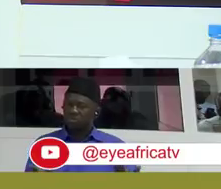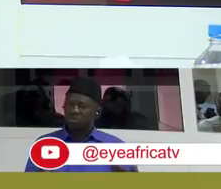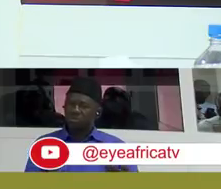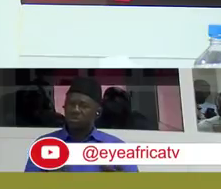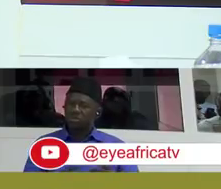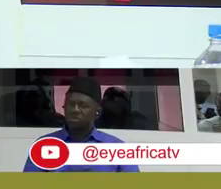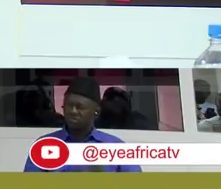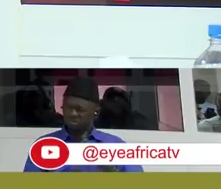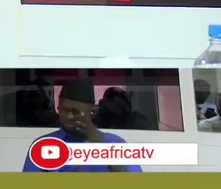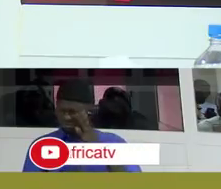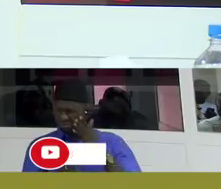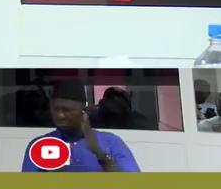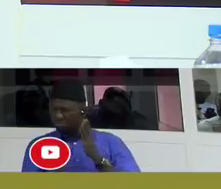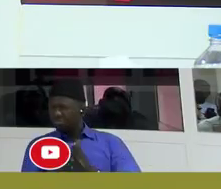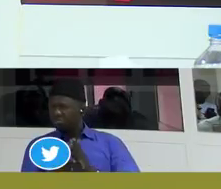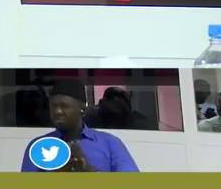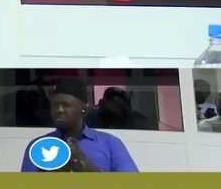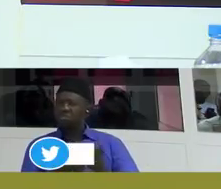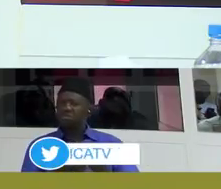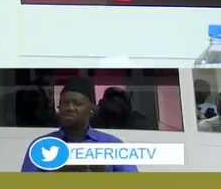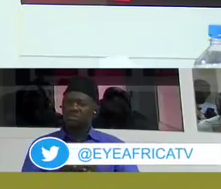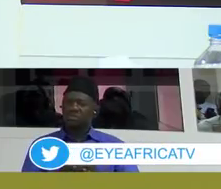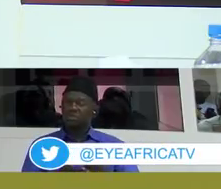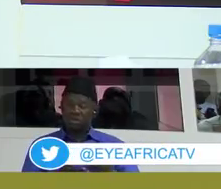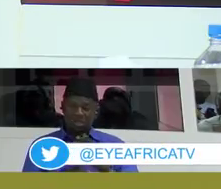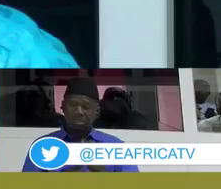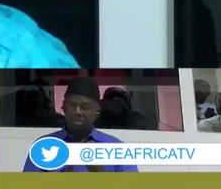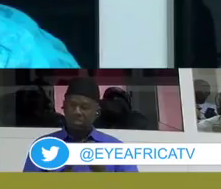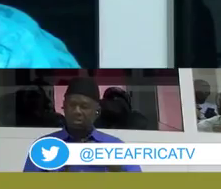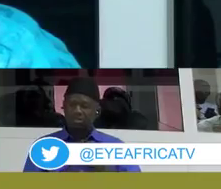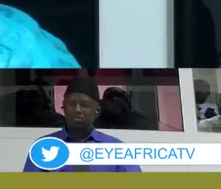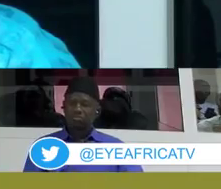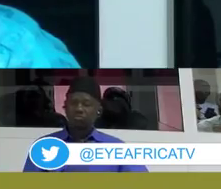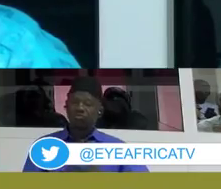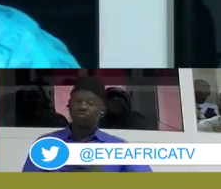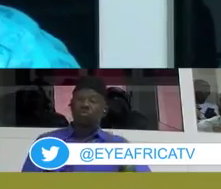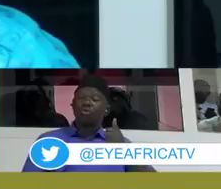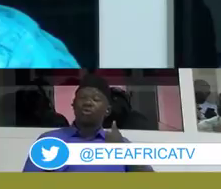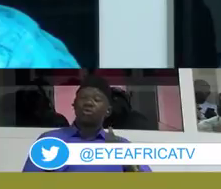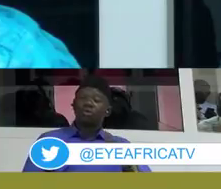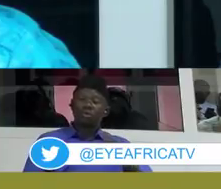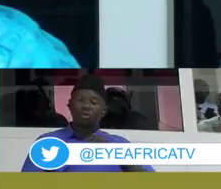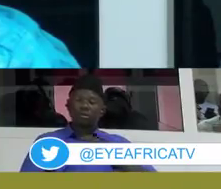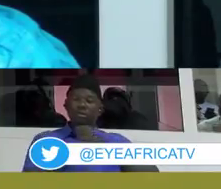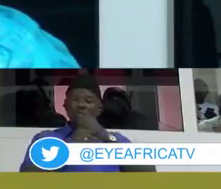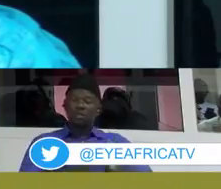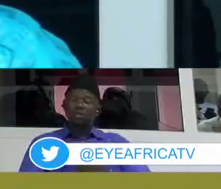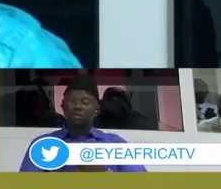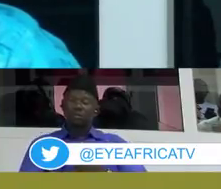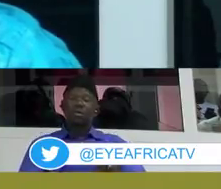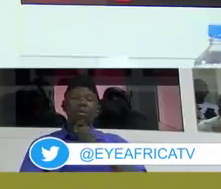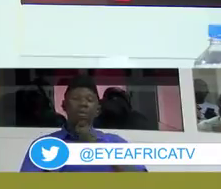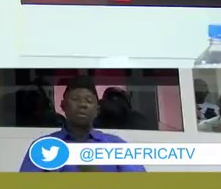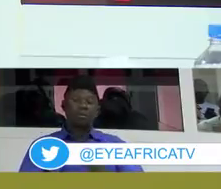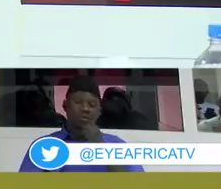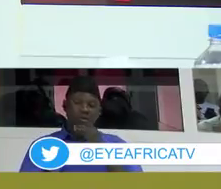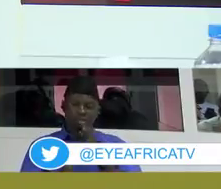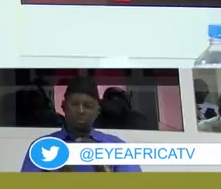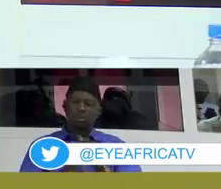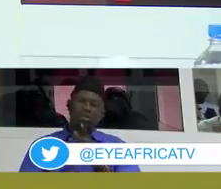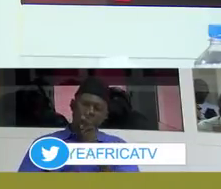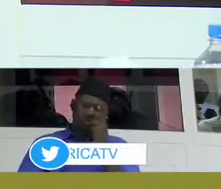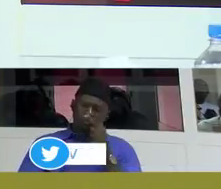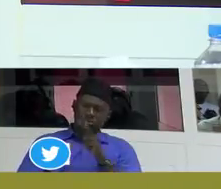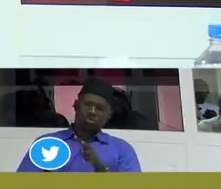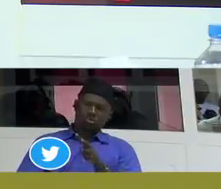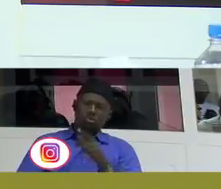incident with a bold Christian who put a stop to it and said, Zakir, please, you're going too far.